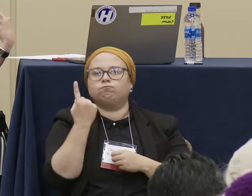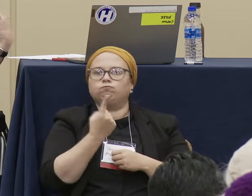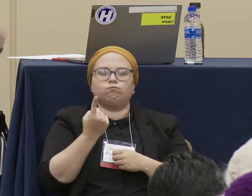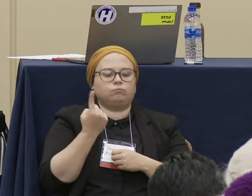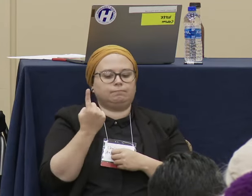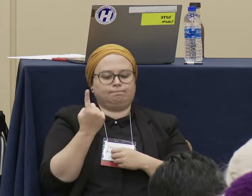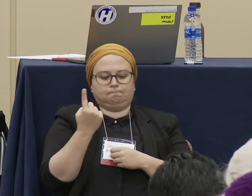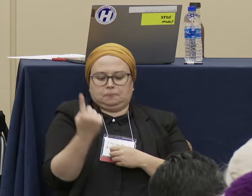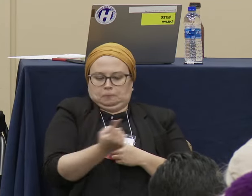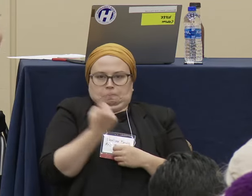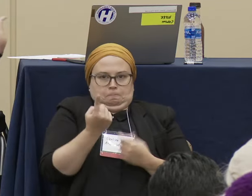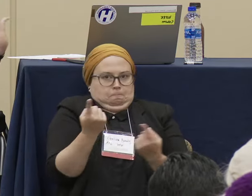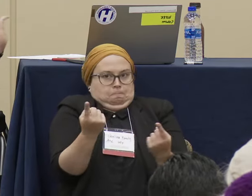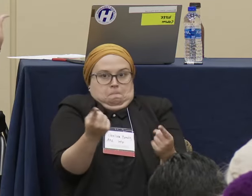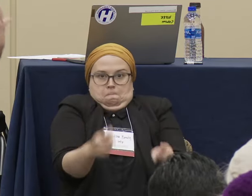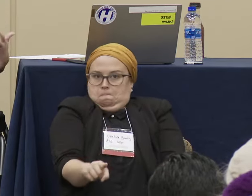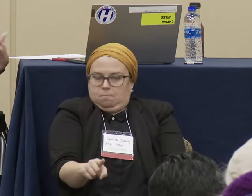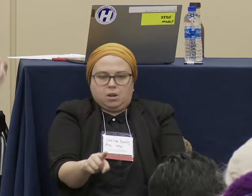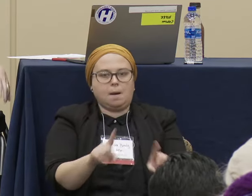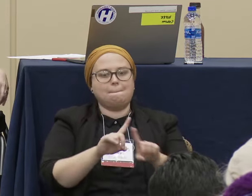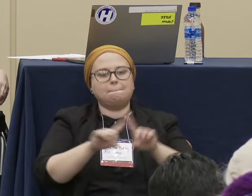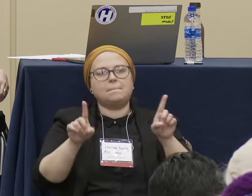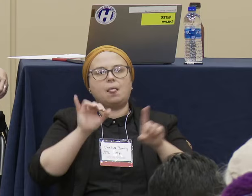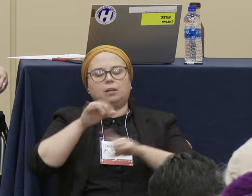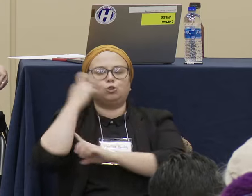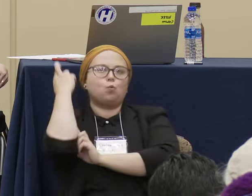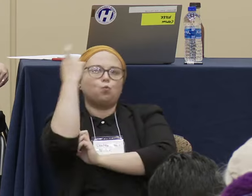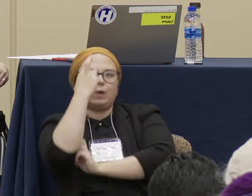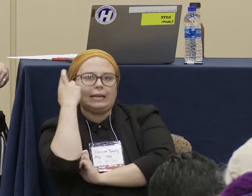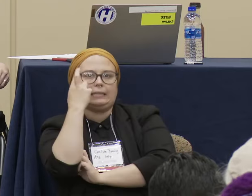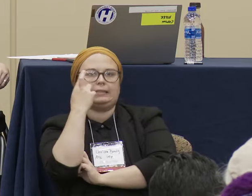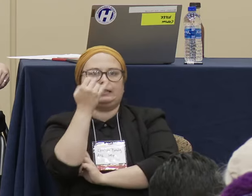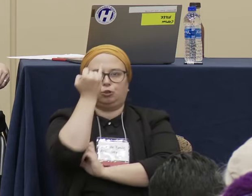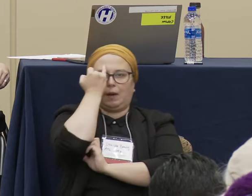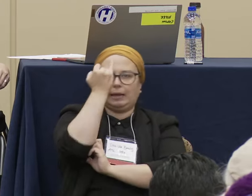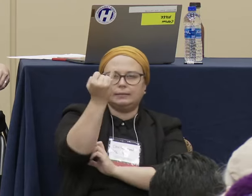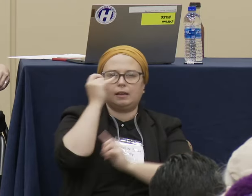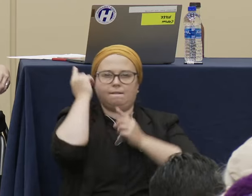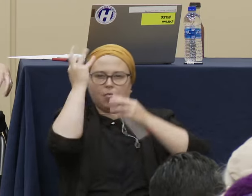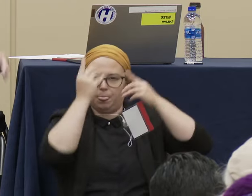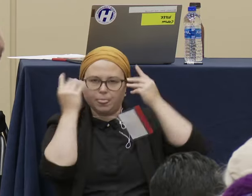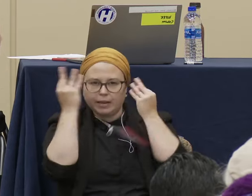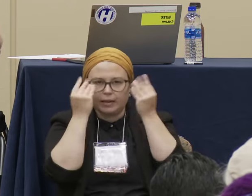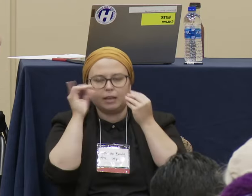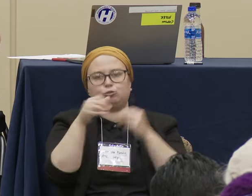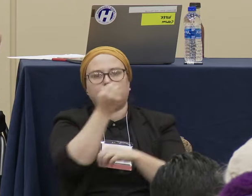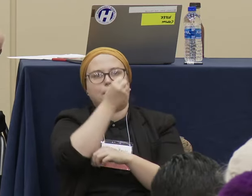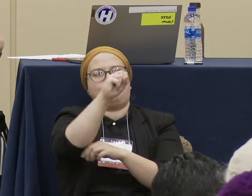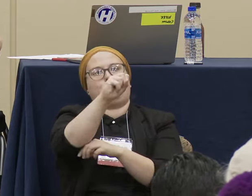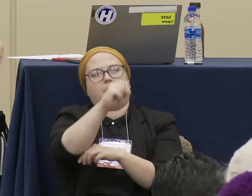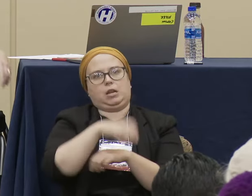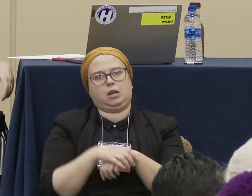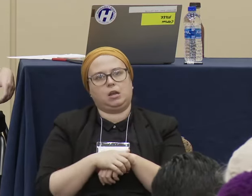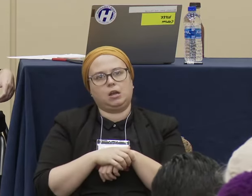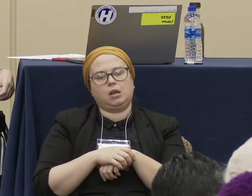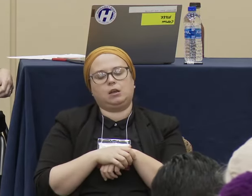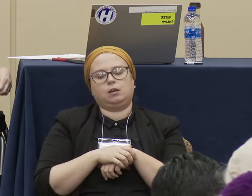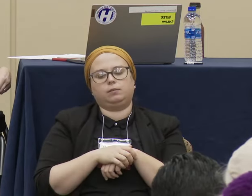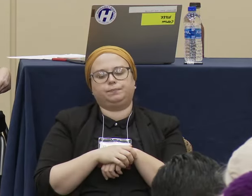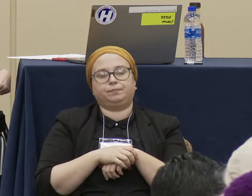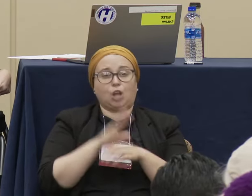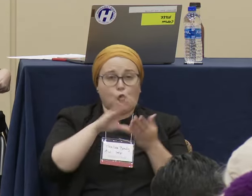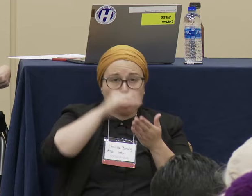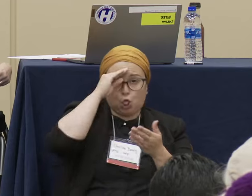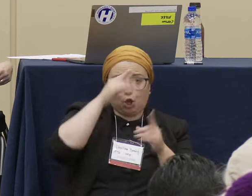happened, but it's a logic, it's a framework, it's a movement. But instead of learning from the lessons